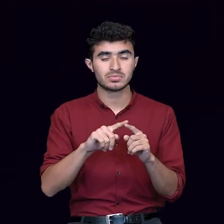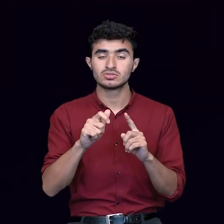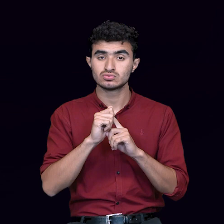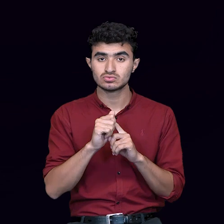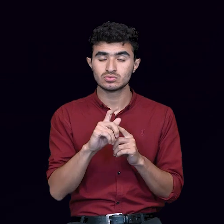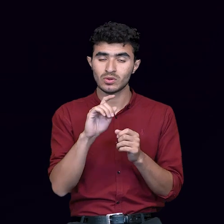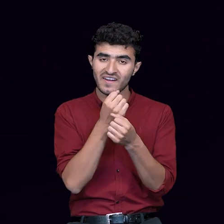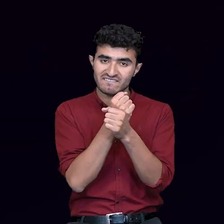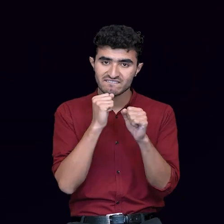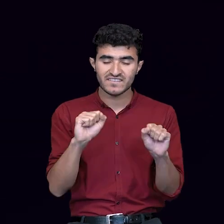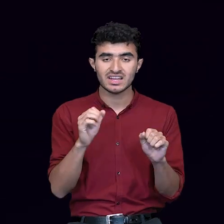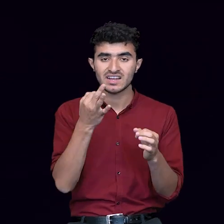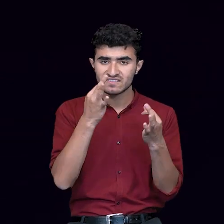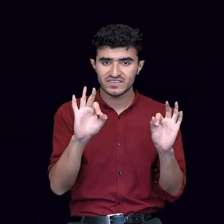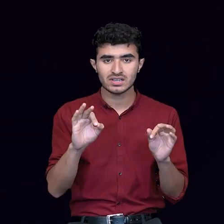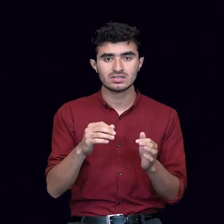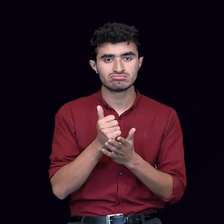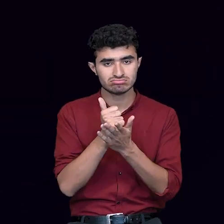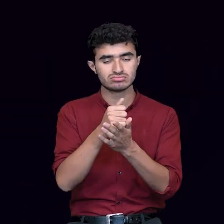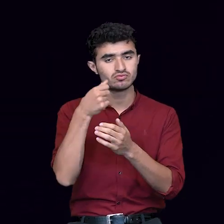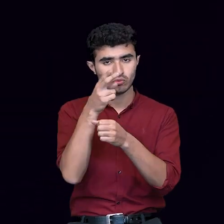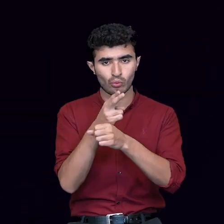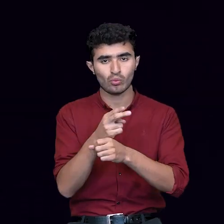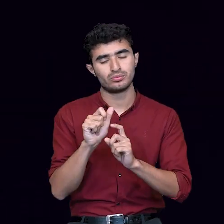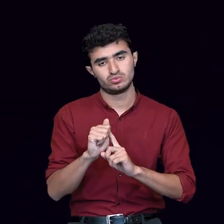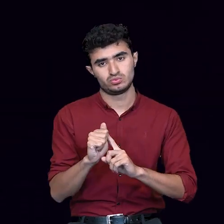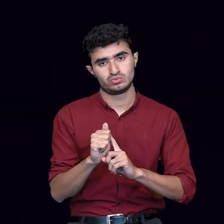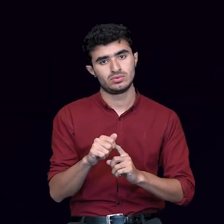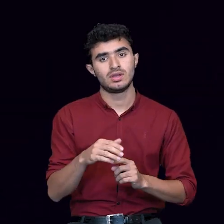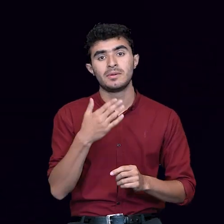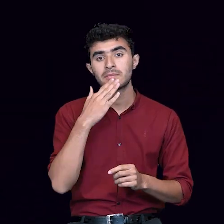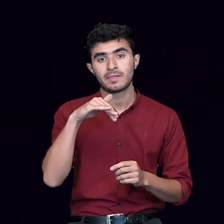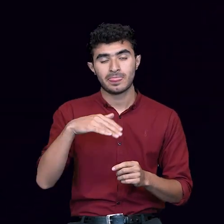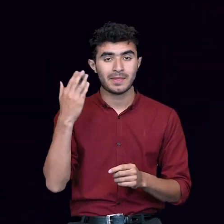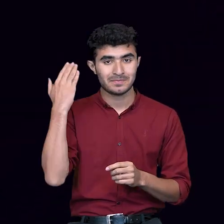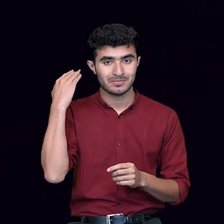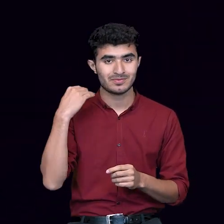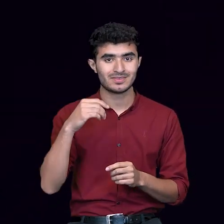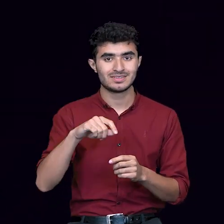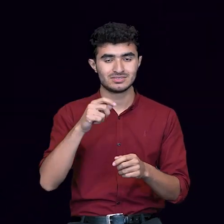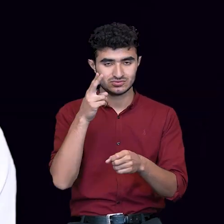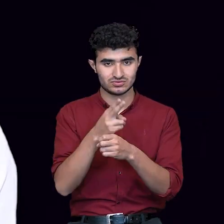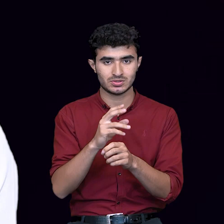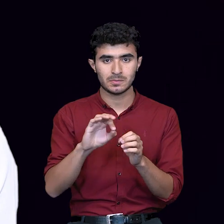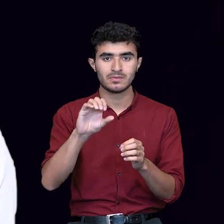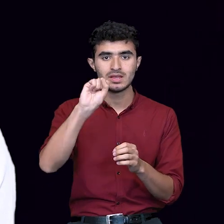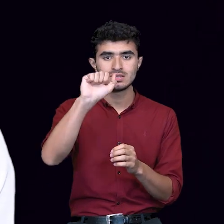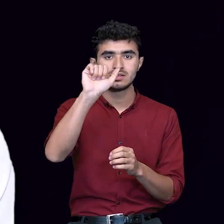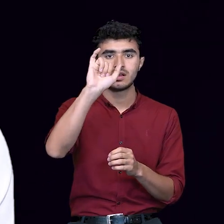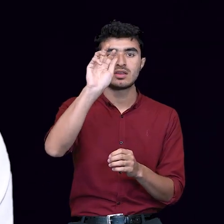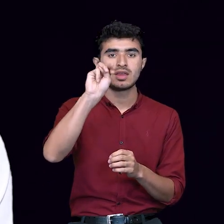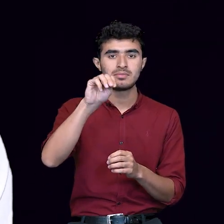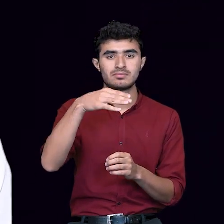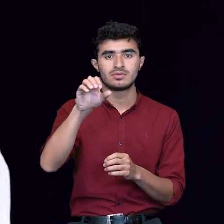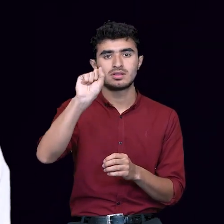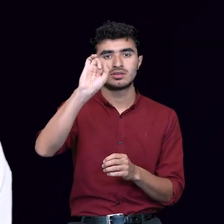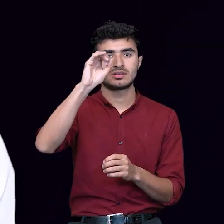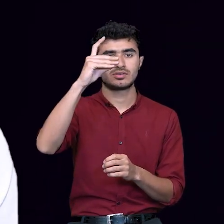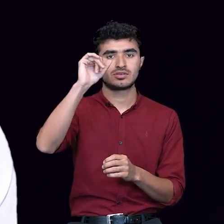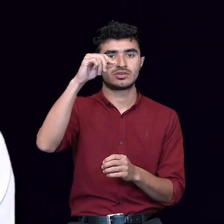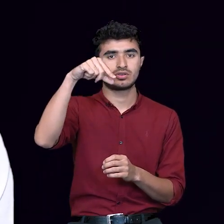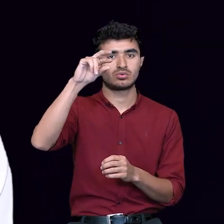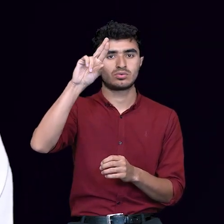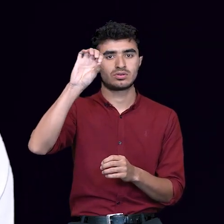freedom to tell their stories. And recently a Pakistani artist that has broken through that wall would be Saim